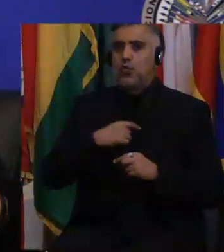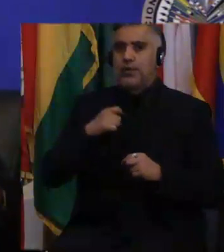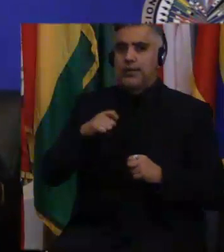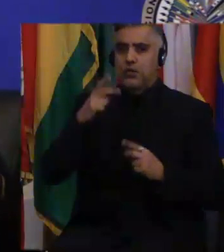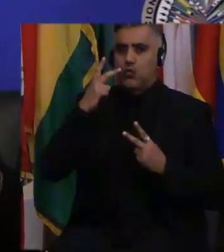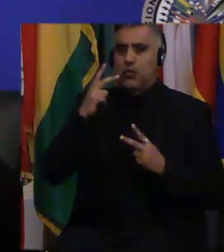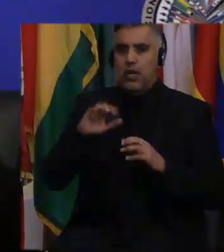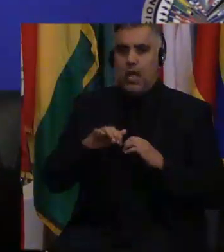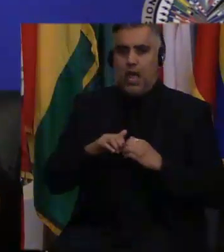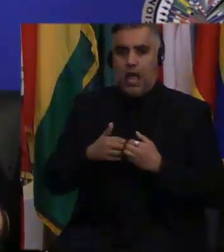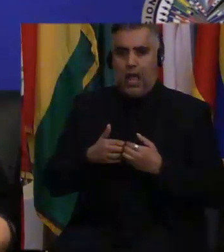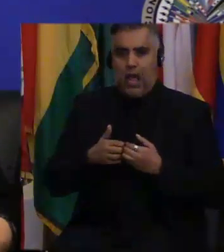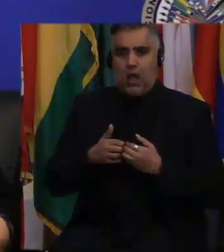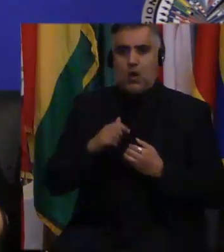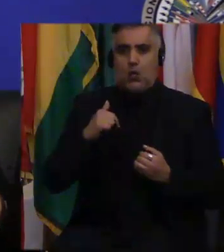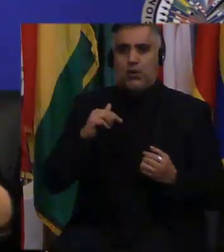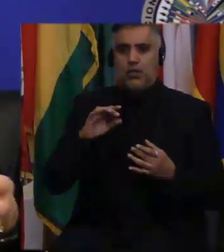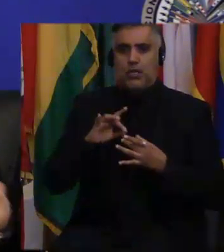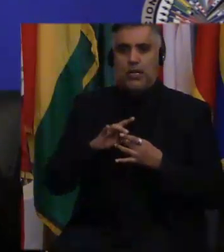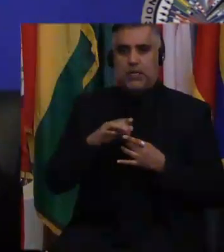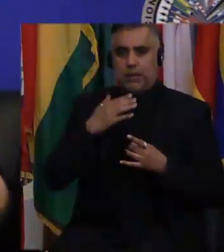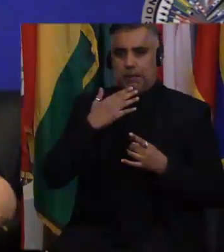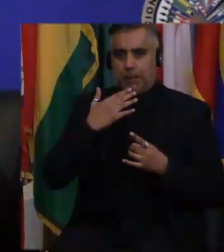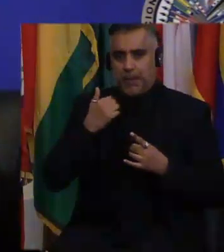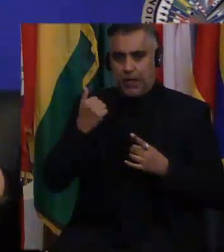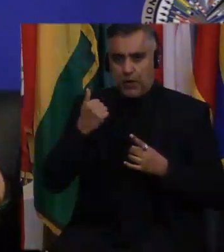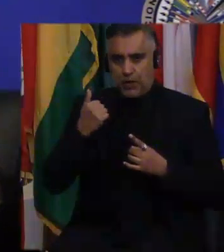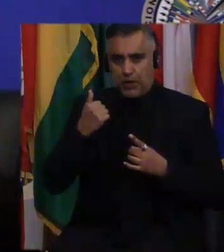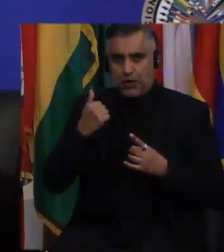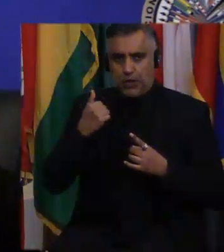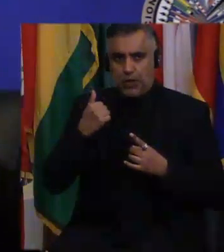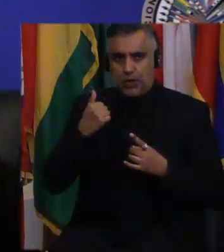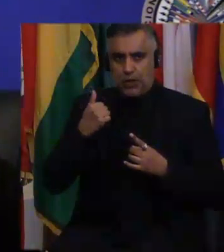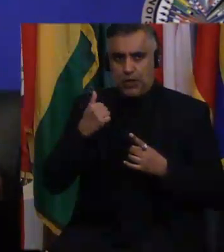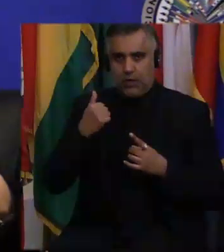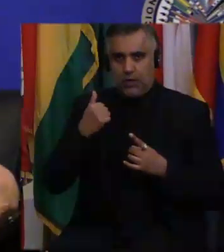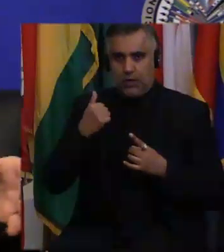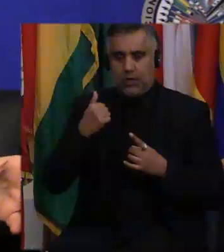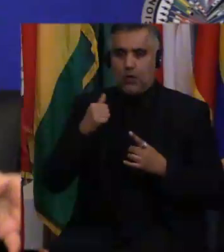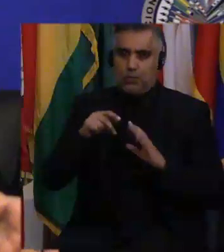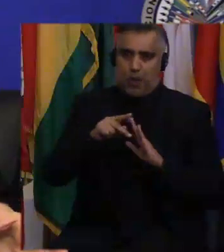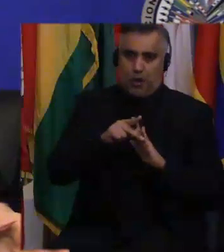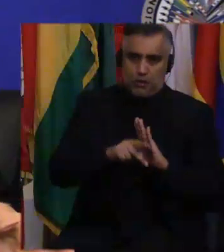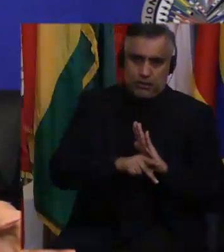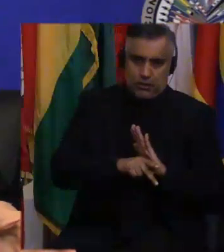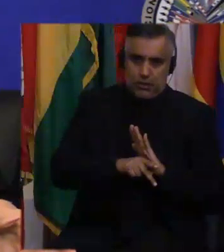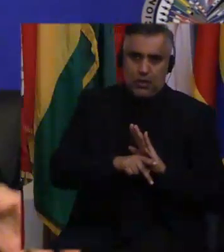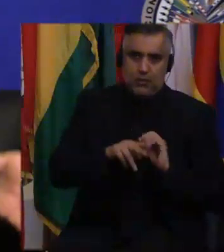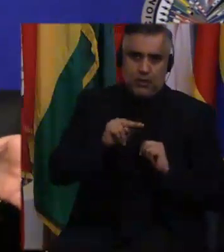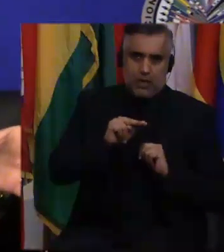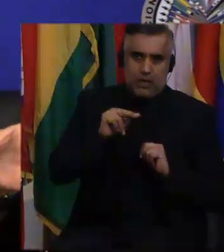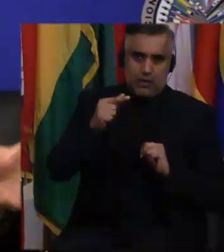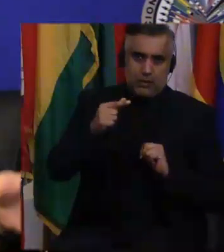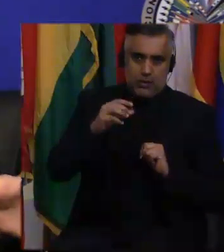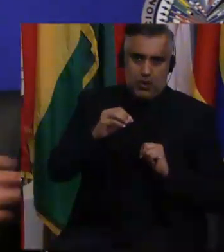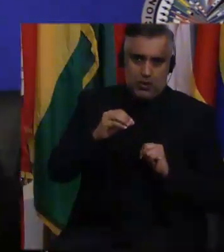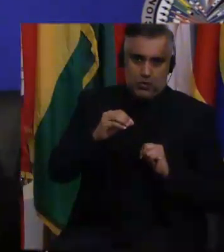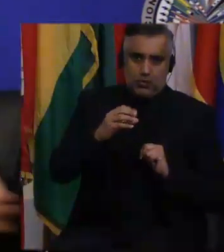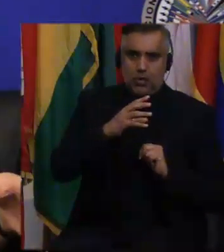to connect better those policies between NGOs